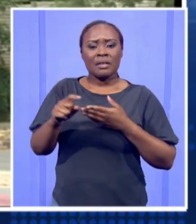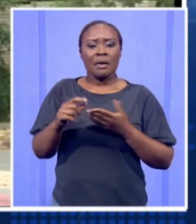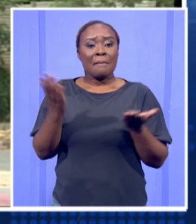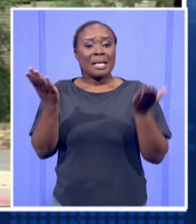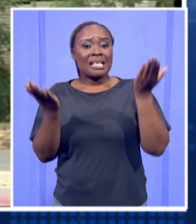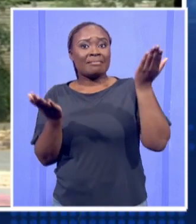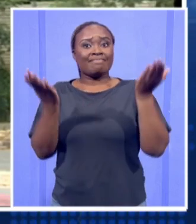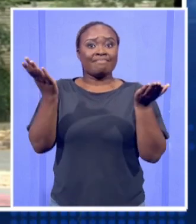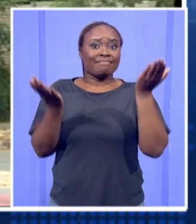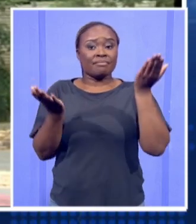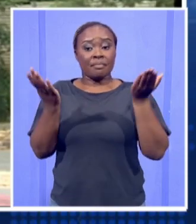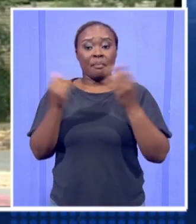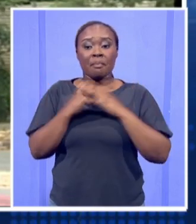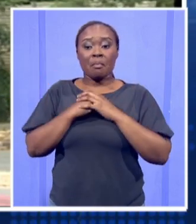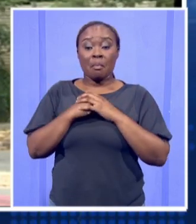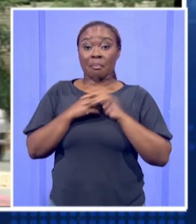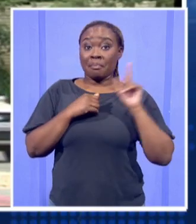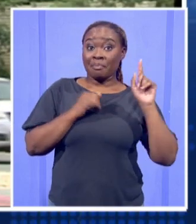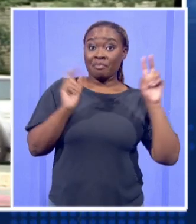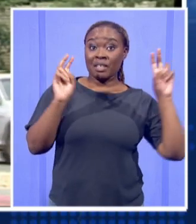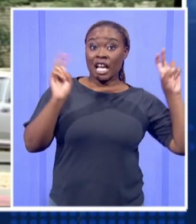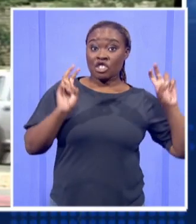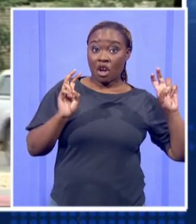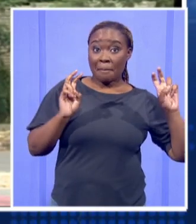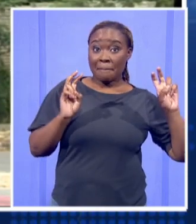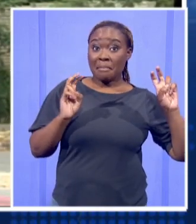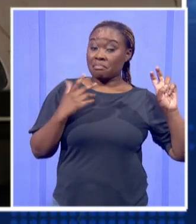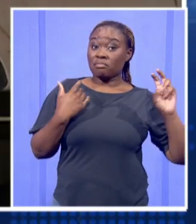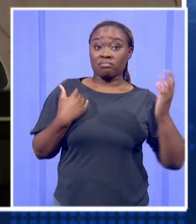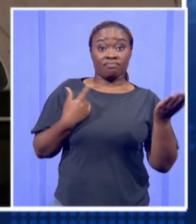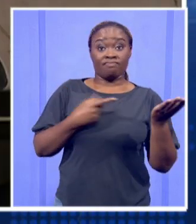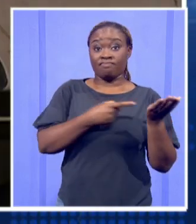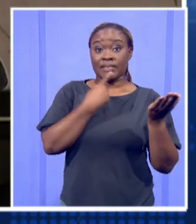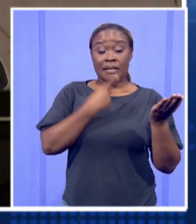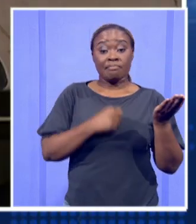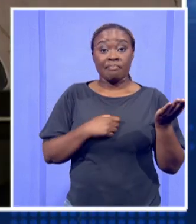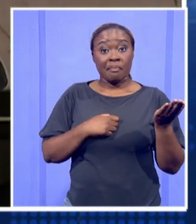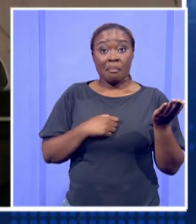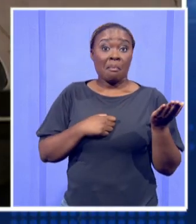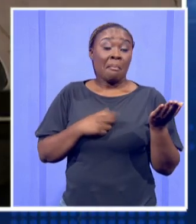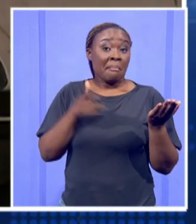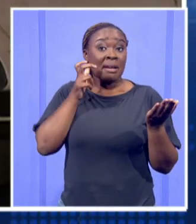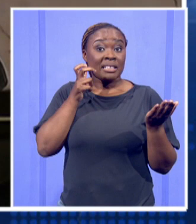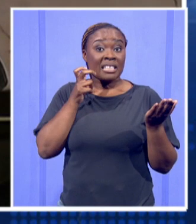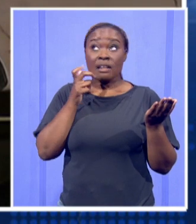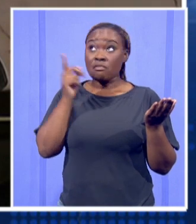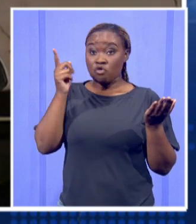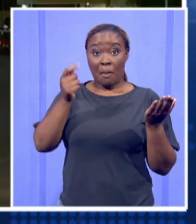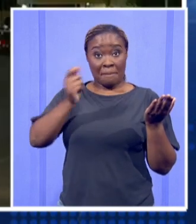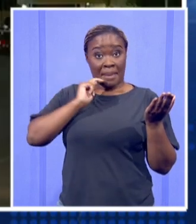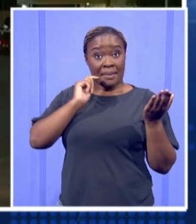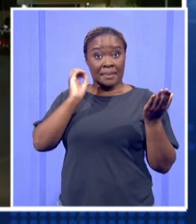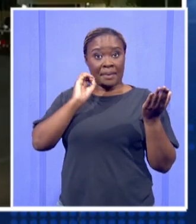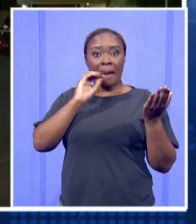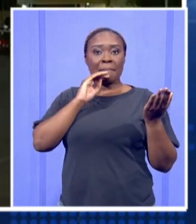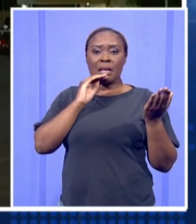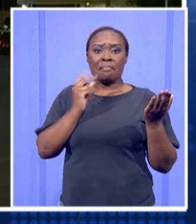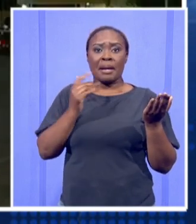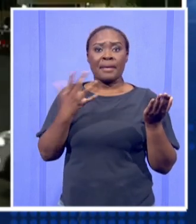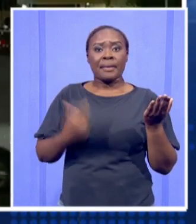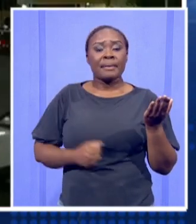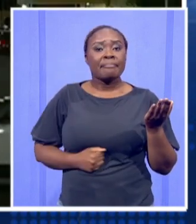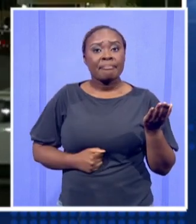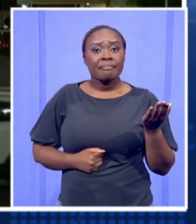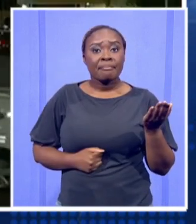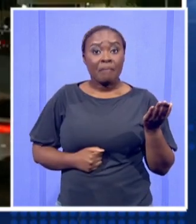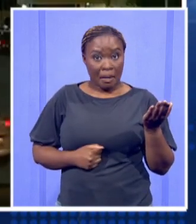end game where Eskom is putting down an ultimatum and basically saying, listen, if you don't pay us, we don't have the money. We don't